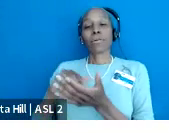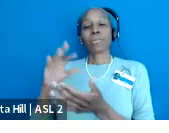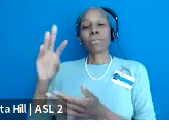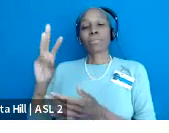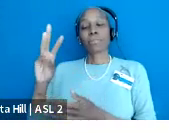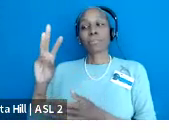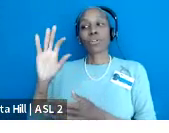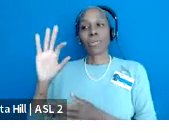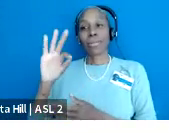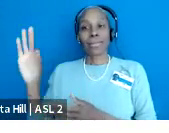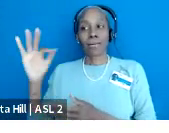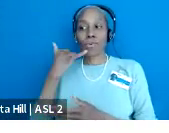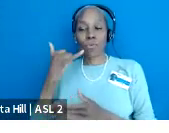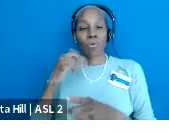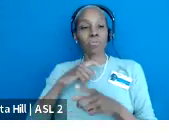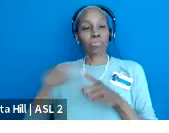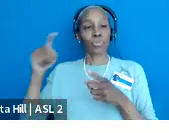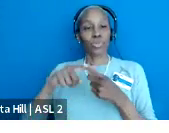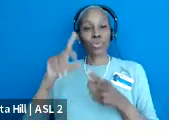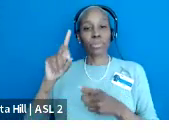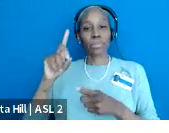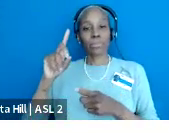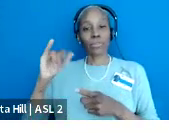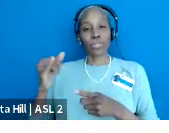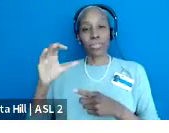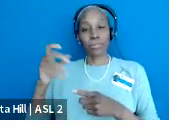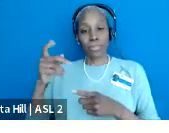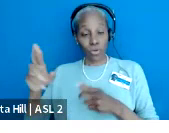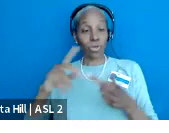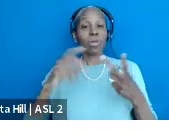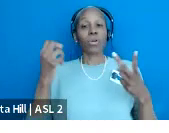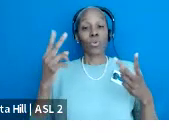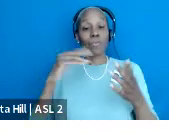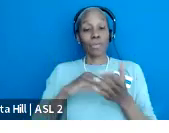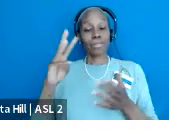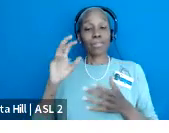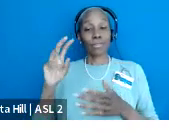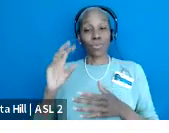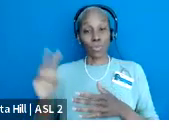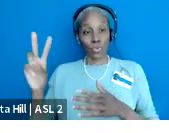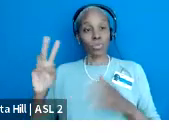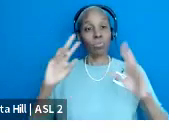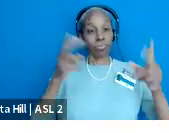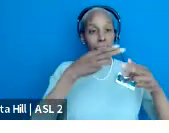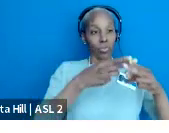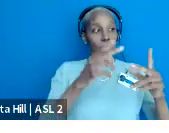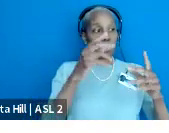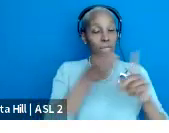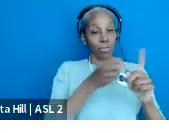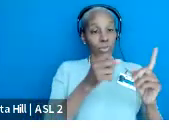86,699 calls made to the DPCR last year. Of those calls, 12,602 were classified as abuse